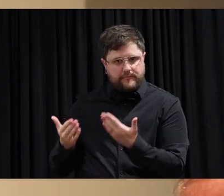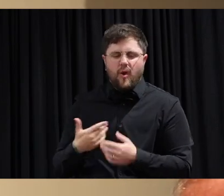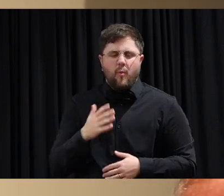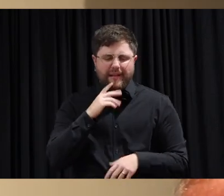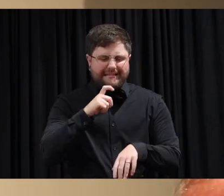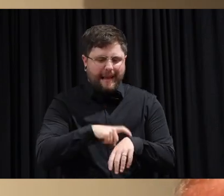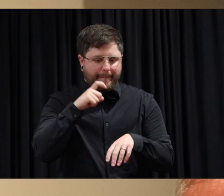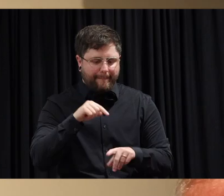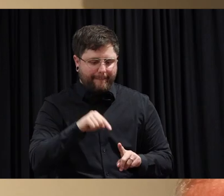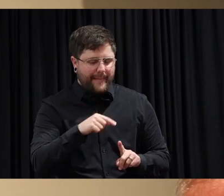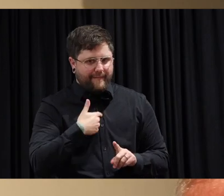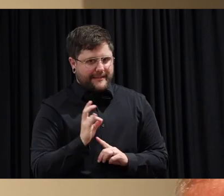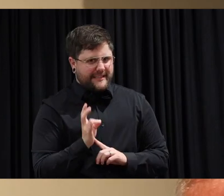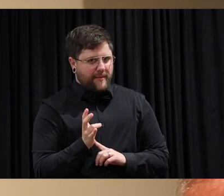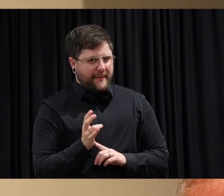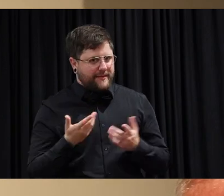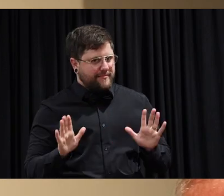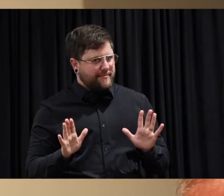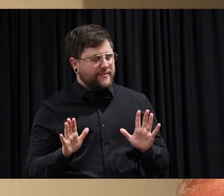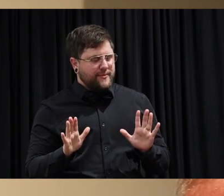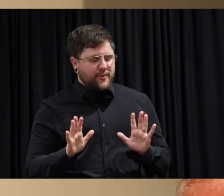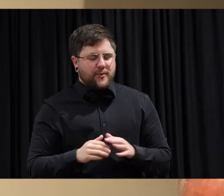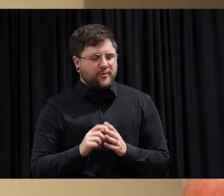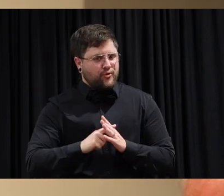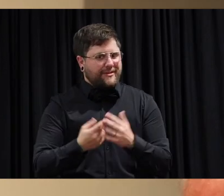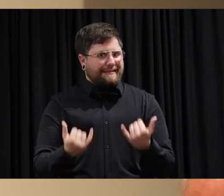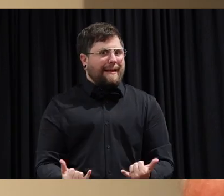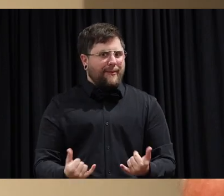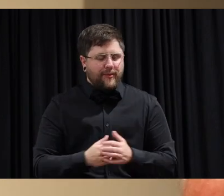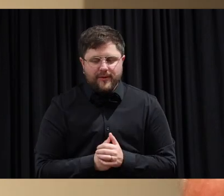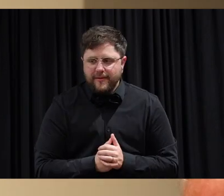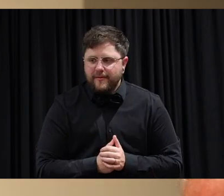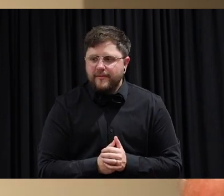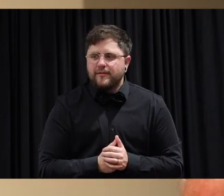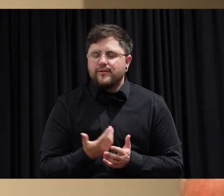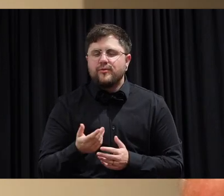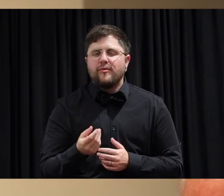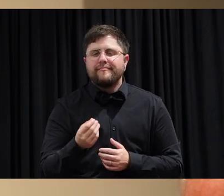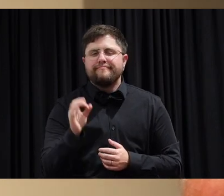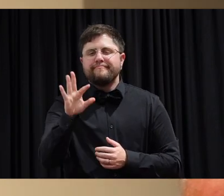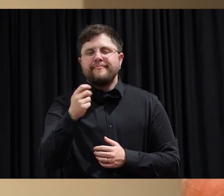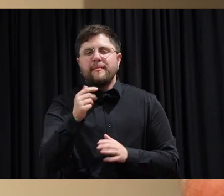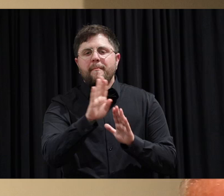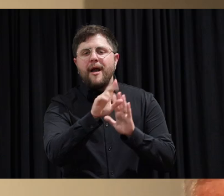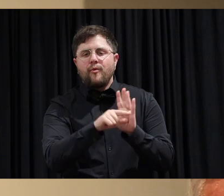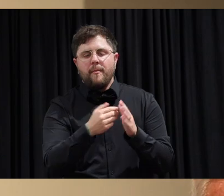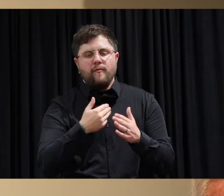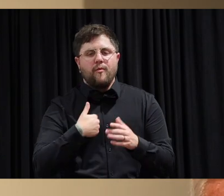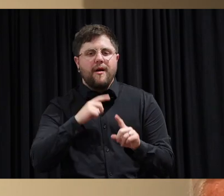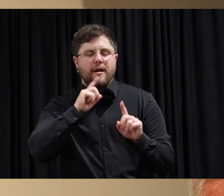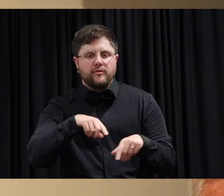myself because they said I had 7 minutes for this introduction. So it starts now. Just to give you a little bit of background before I answer the